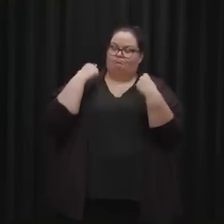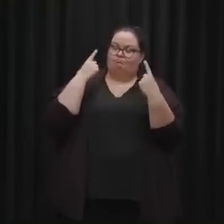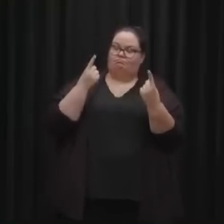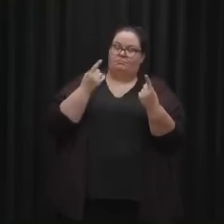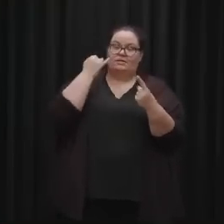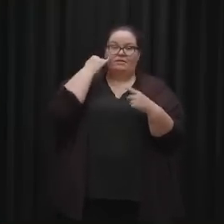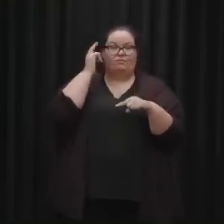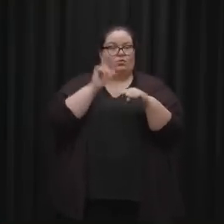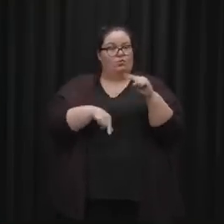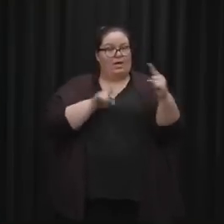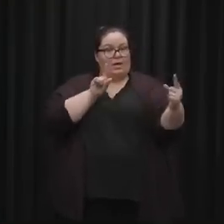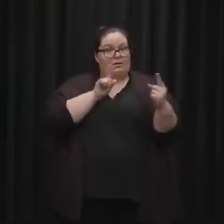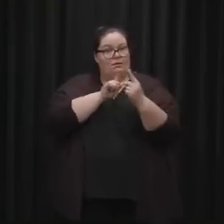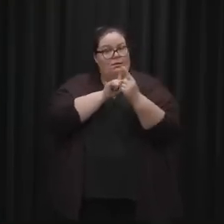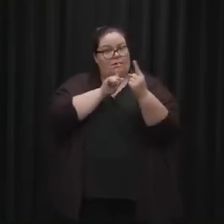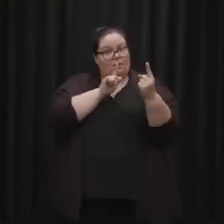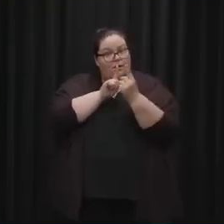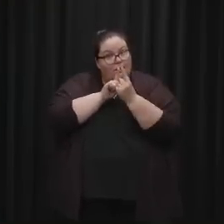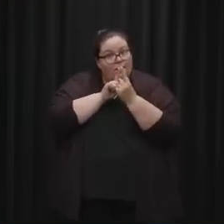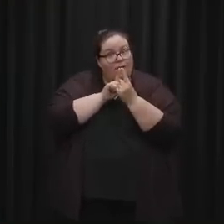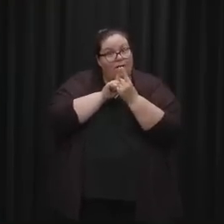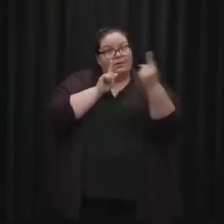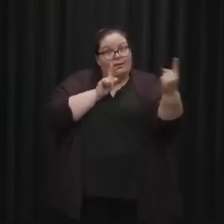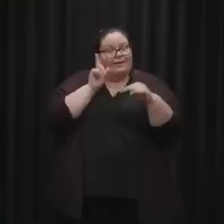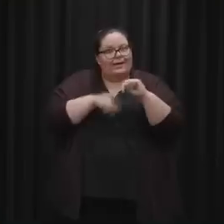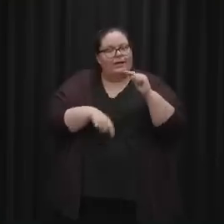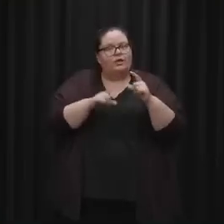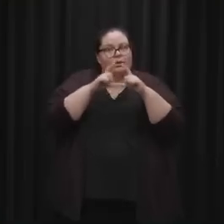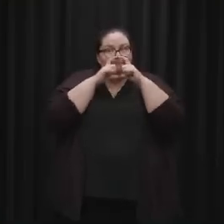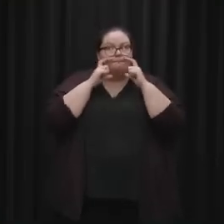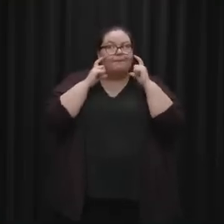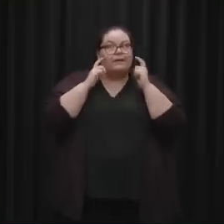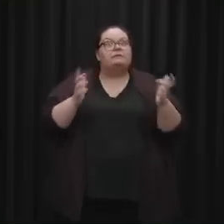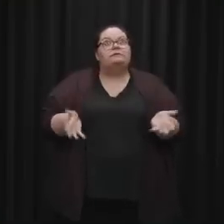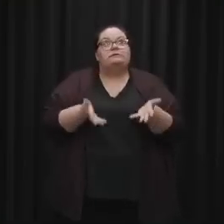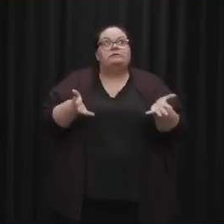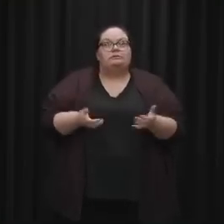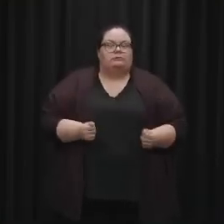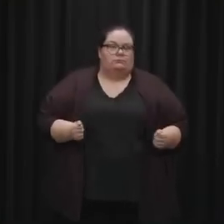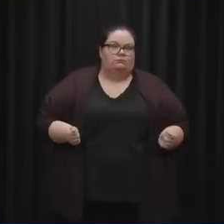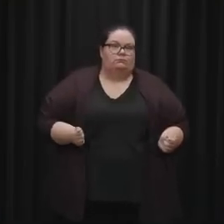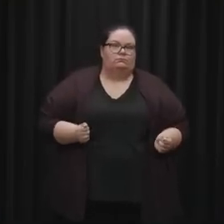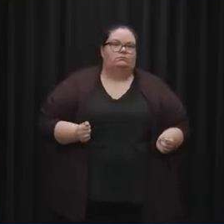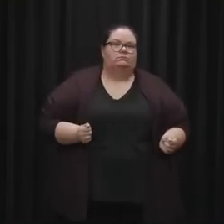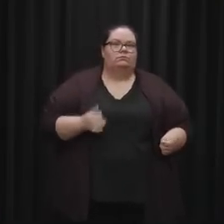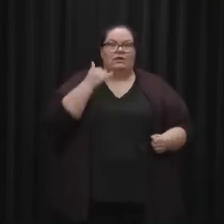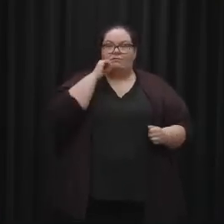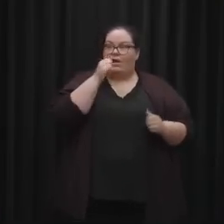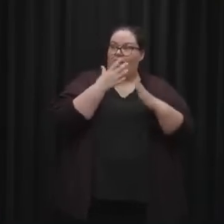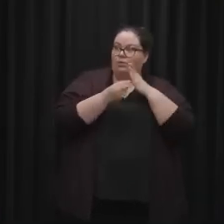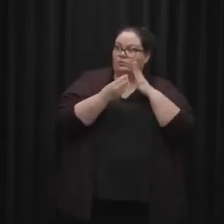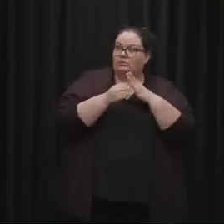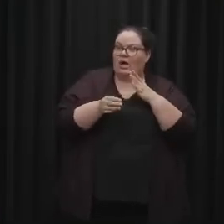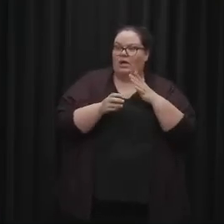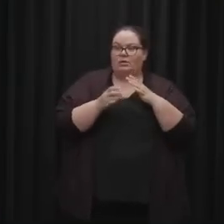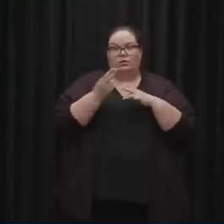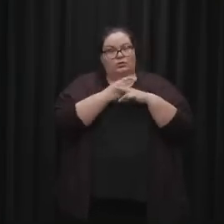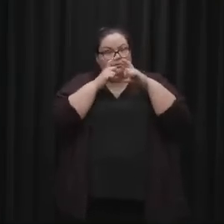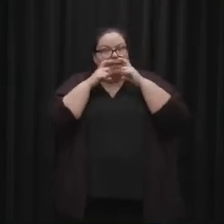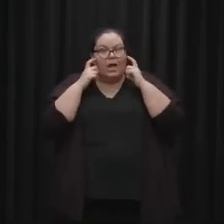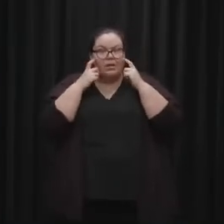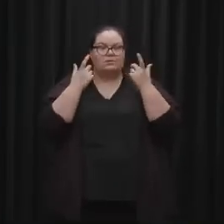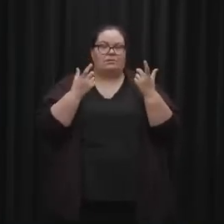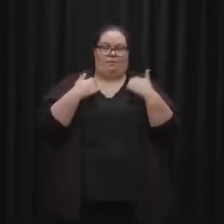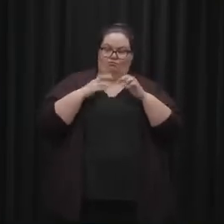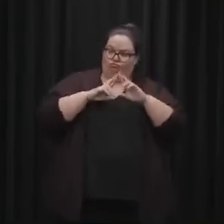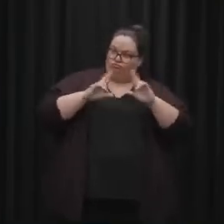that when you're in a confined space, when you're going into a public space, we encourage people to wear to wear a mask. Always have a mask